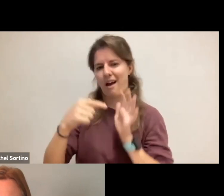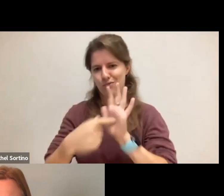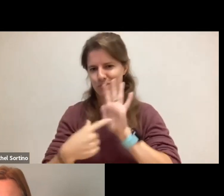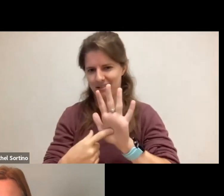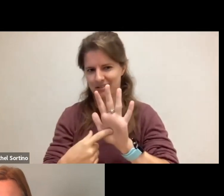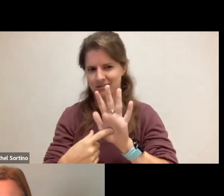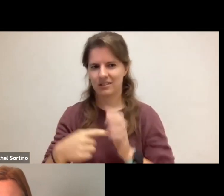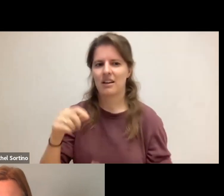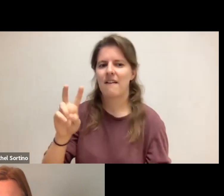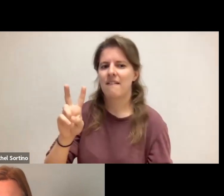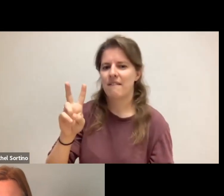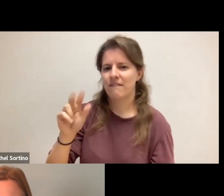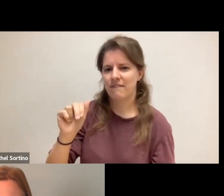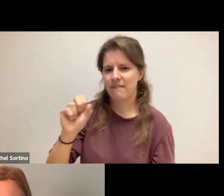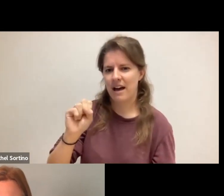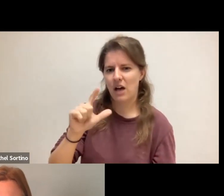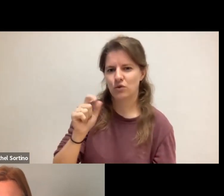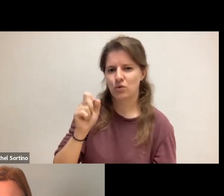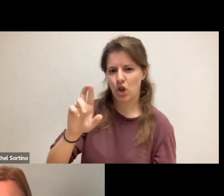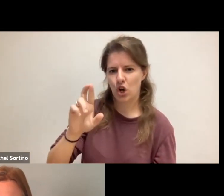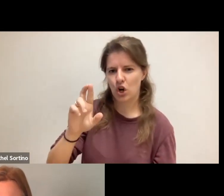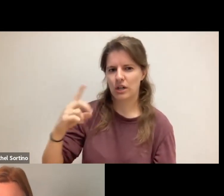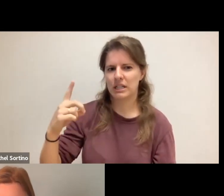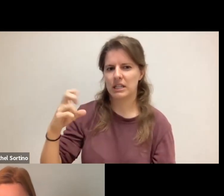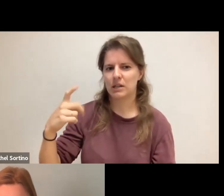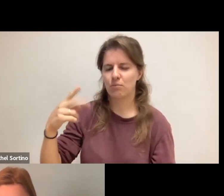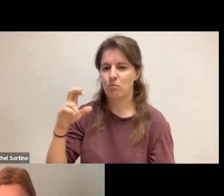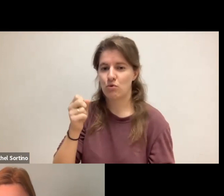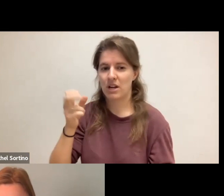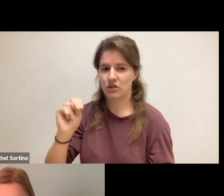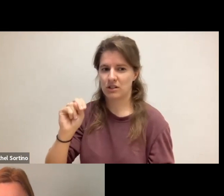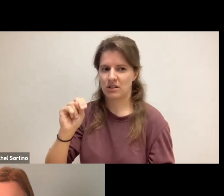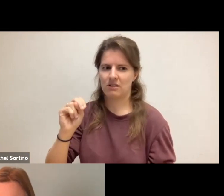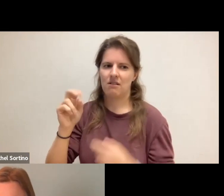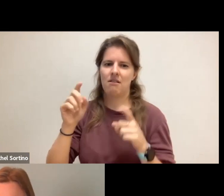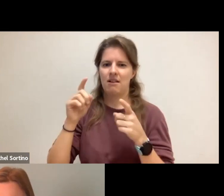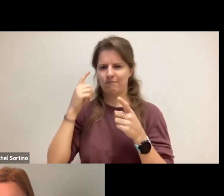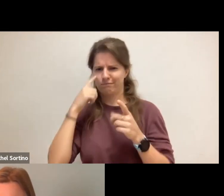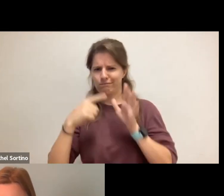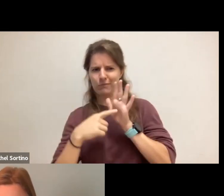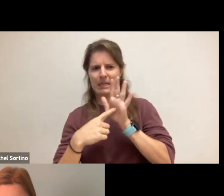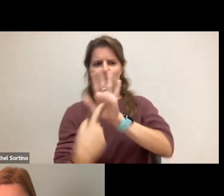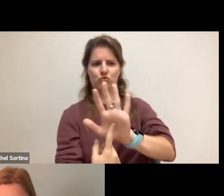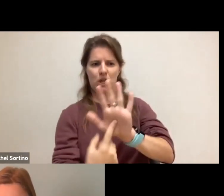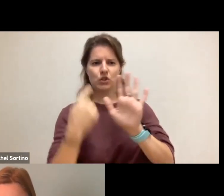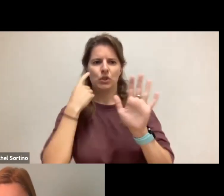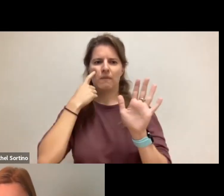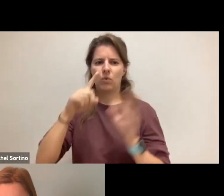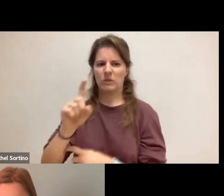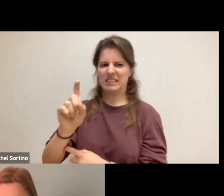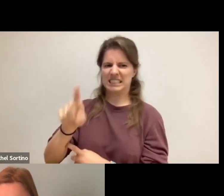Today's topic will focus on vulnerability in underrepresented vascular